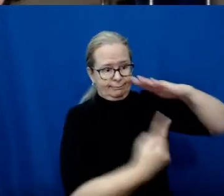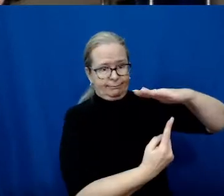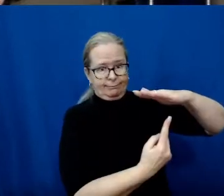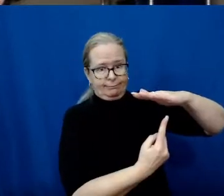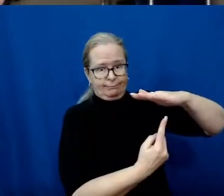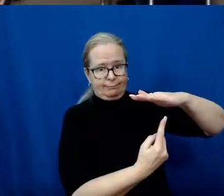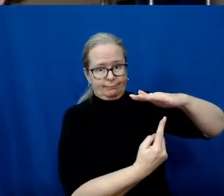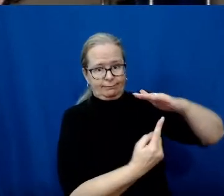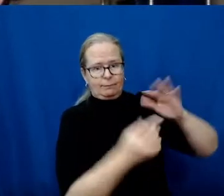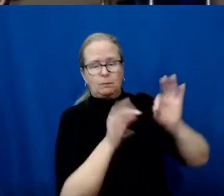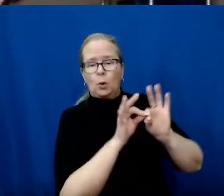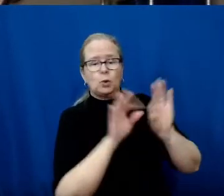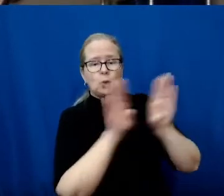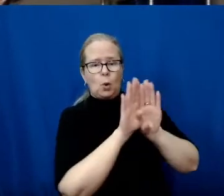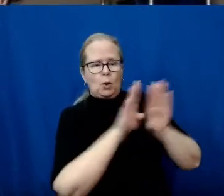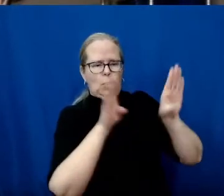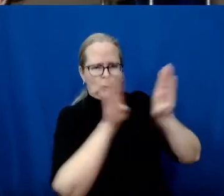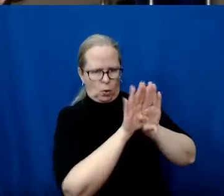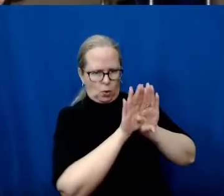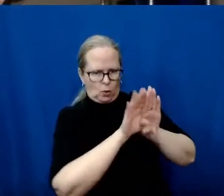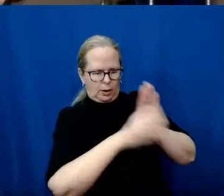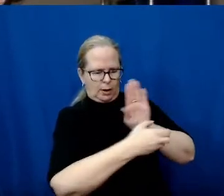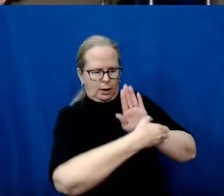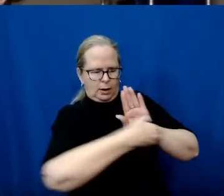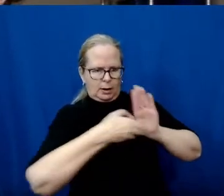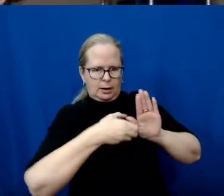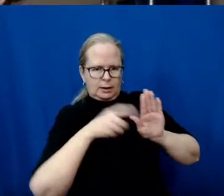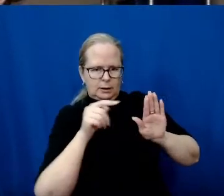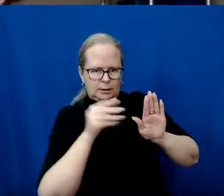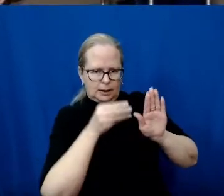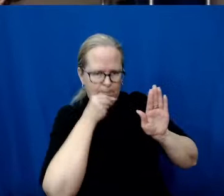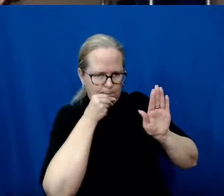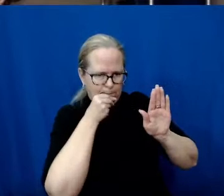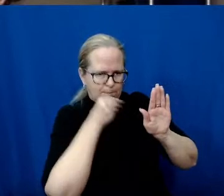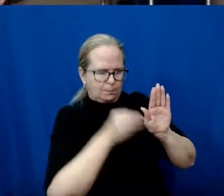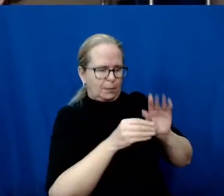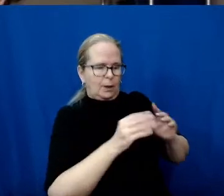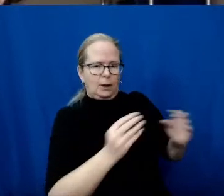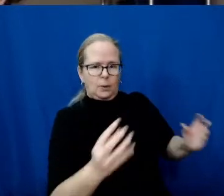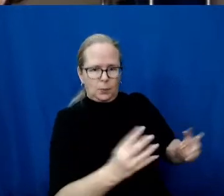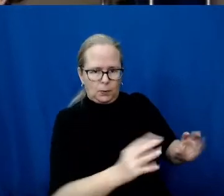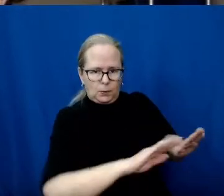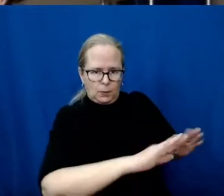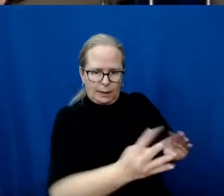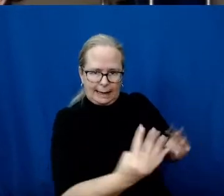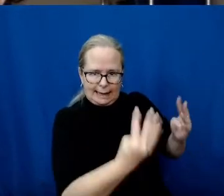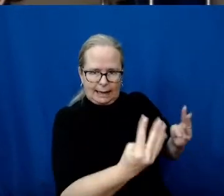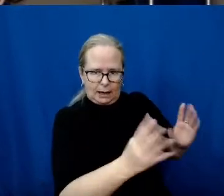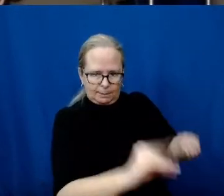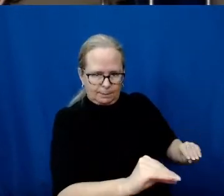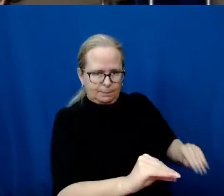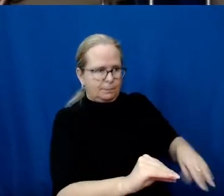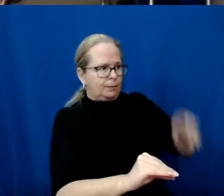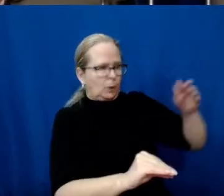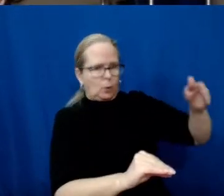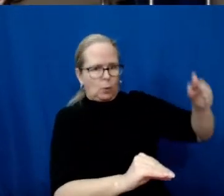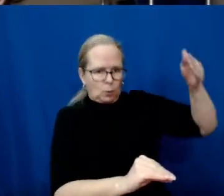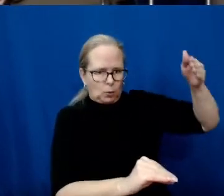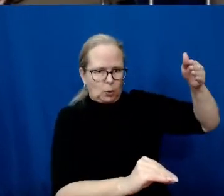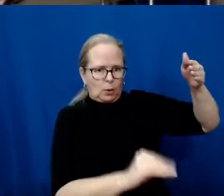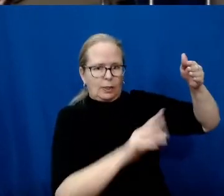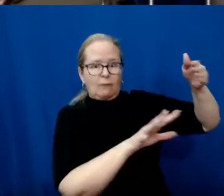terms of opening, because it gets cold out. We can't keep windows open and have them freeze too, right? And have them die of something else or get sick of something else.